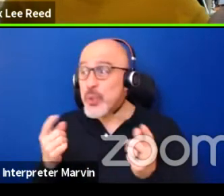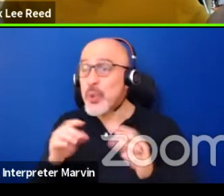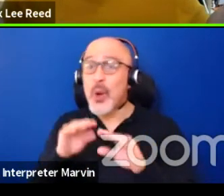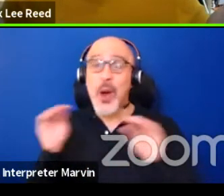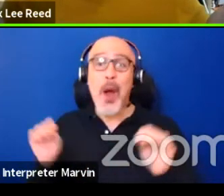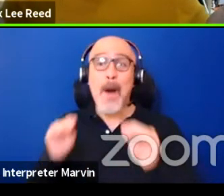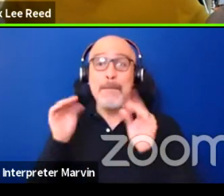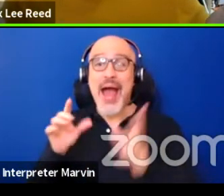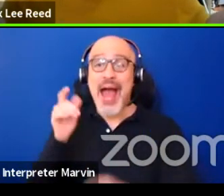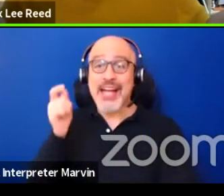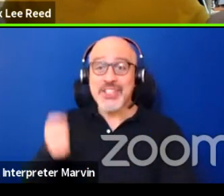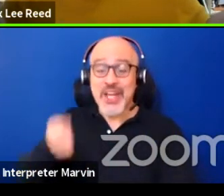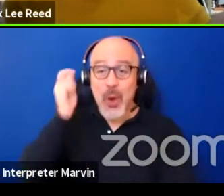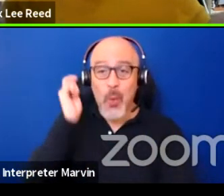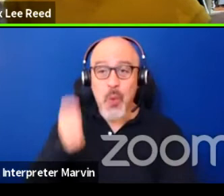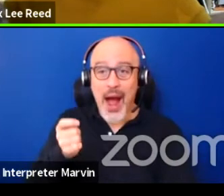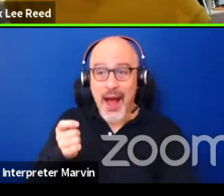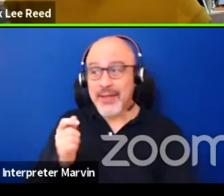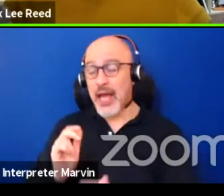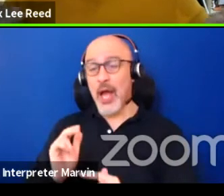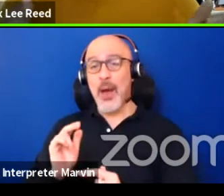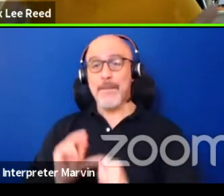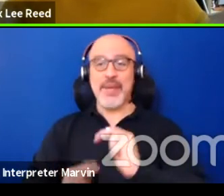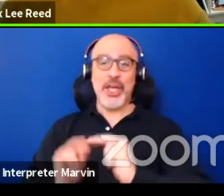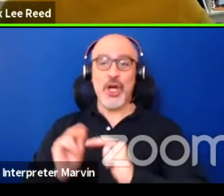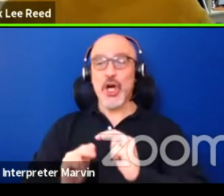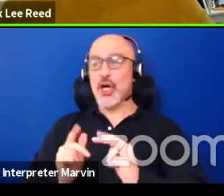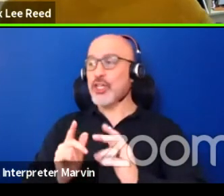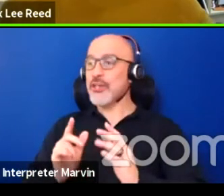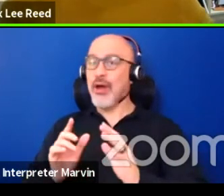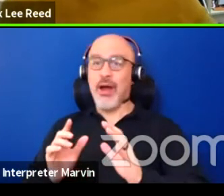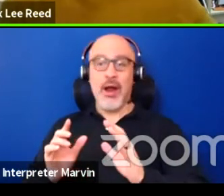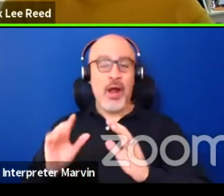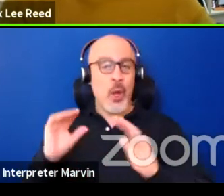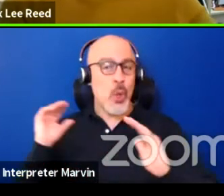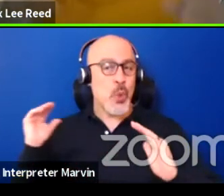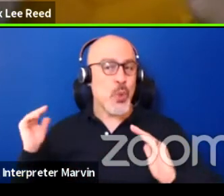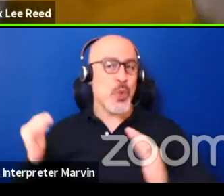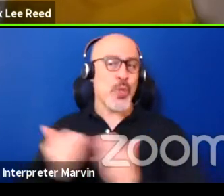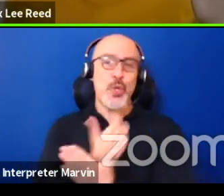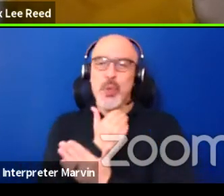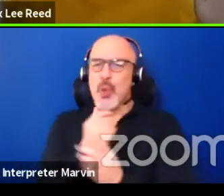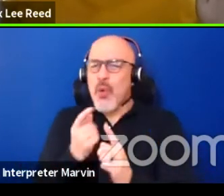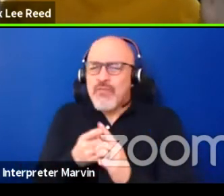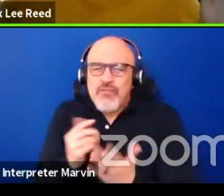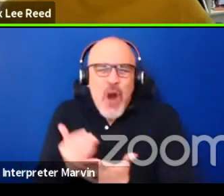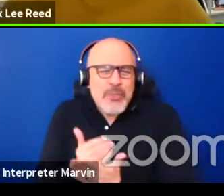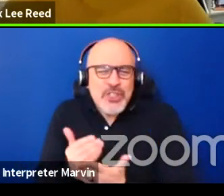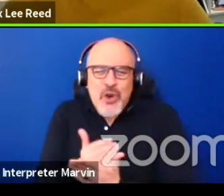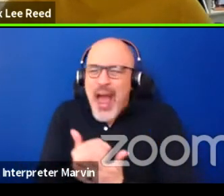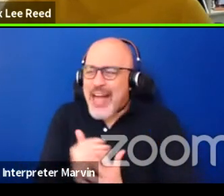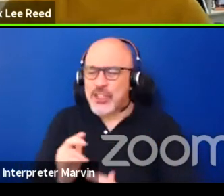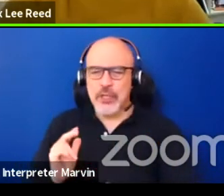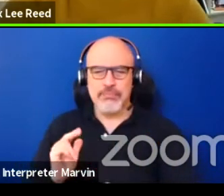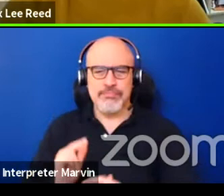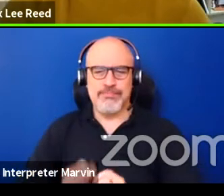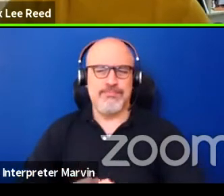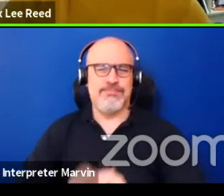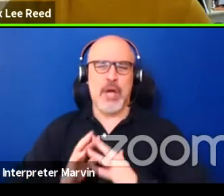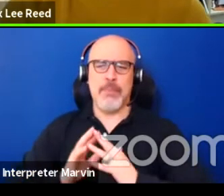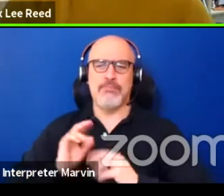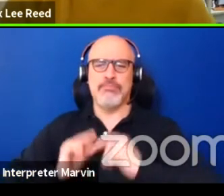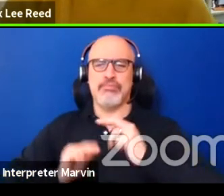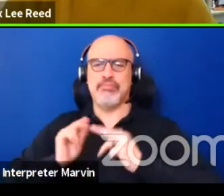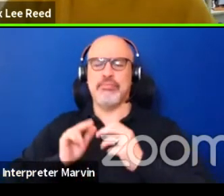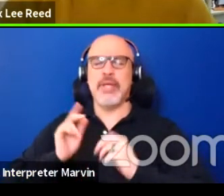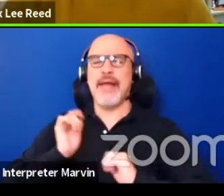wand and build a totally new, from scratch, from the ground up, theater